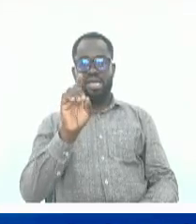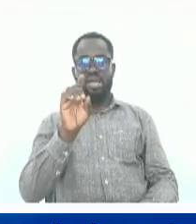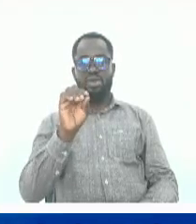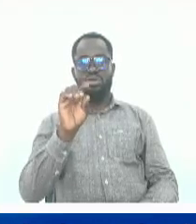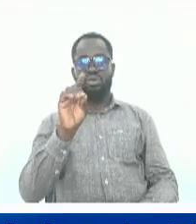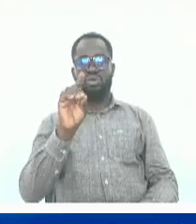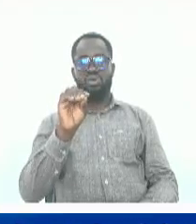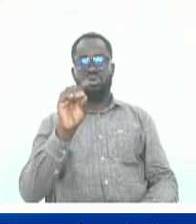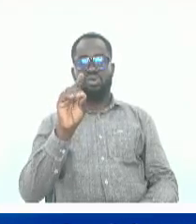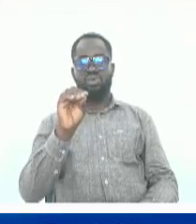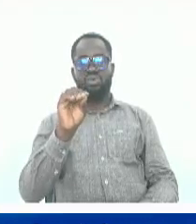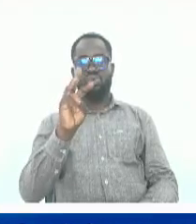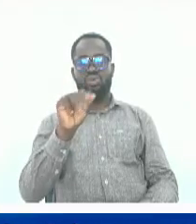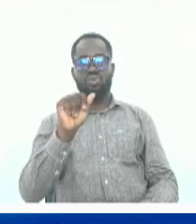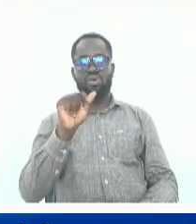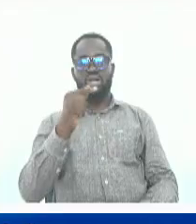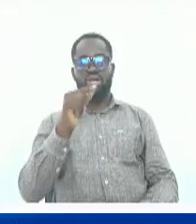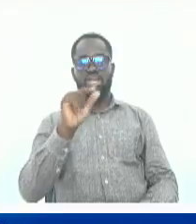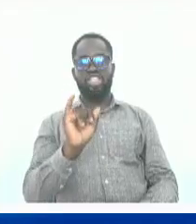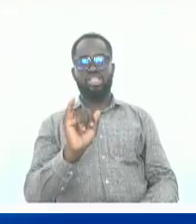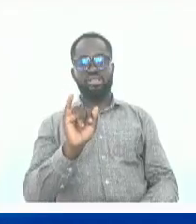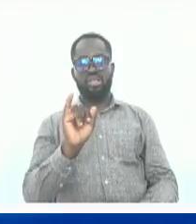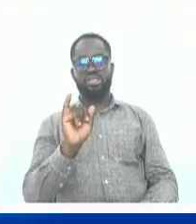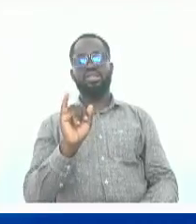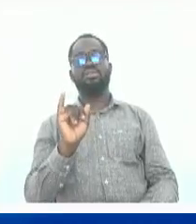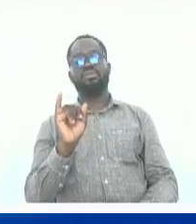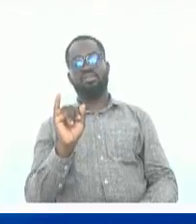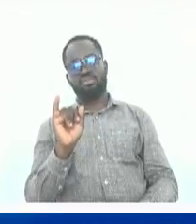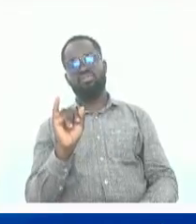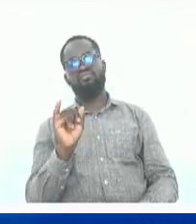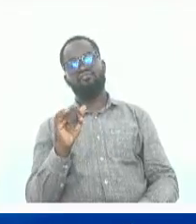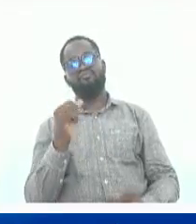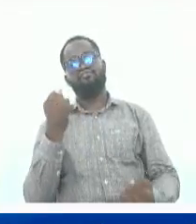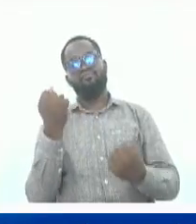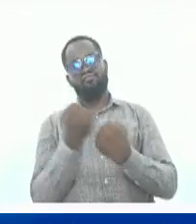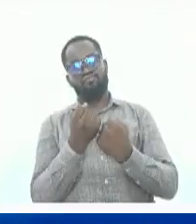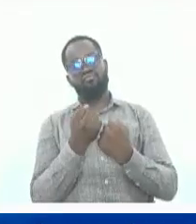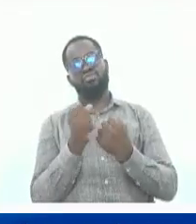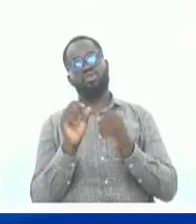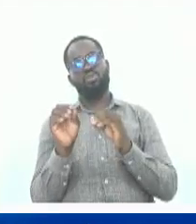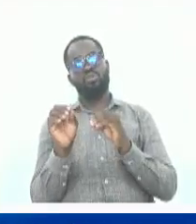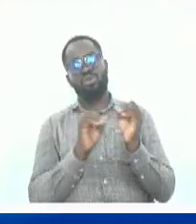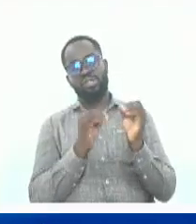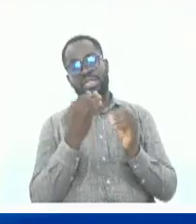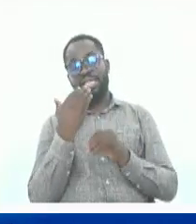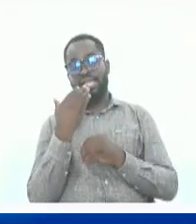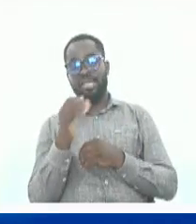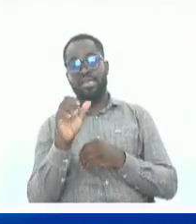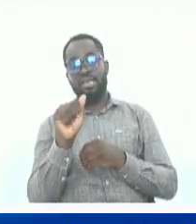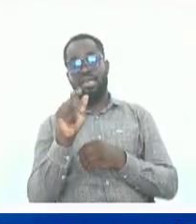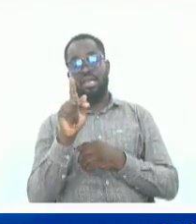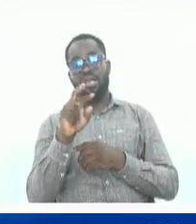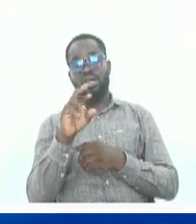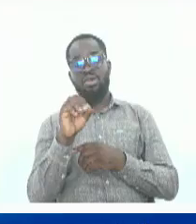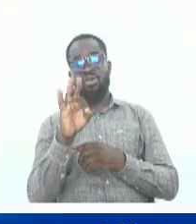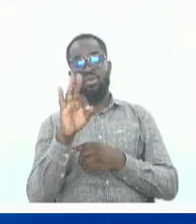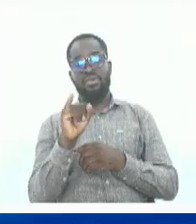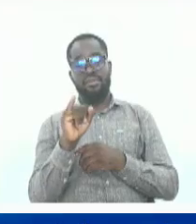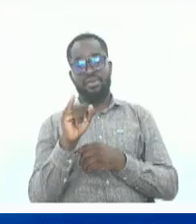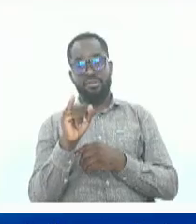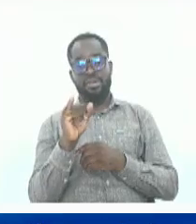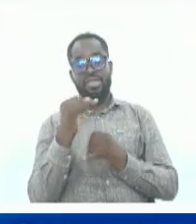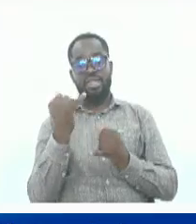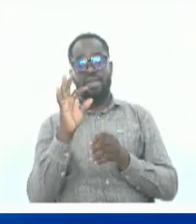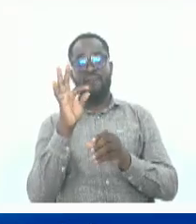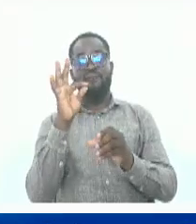Adoduaji has seconded the motion. My apologies, Mr. Chair. Thank you, Akrofi. I now invite unit holders